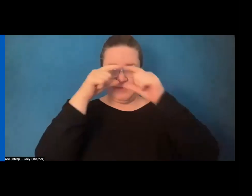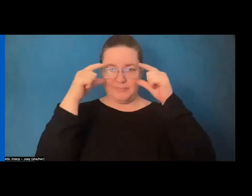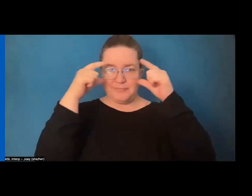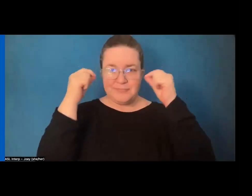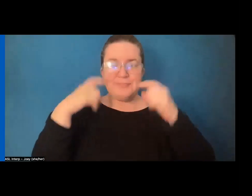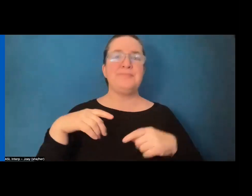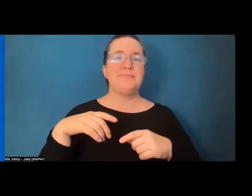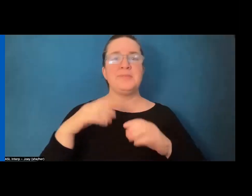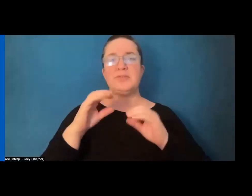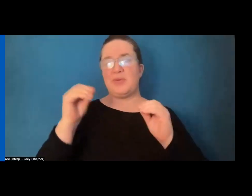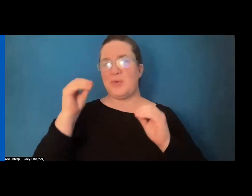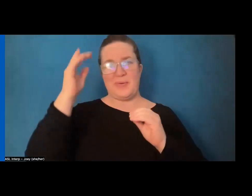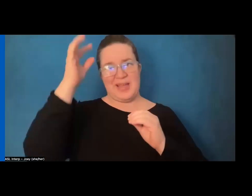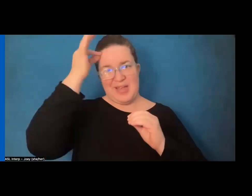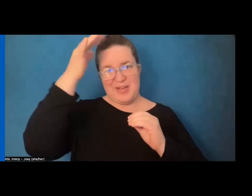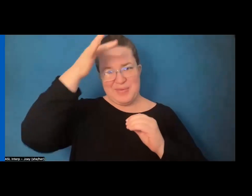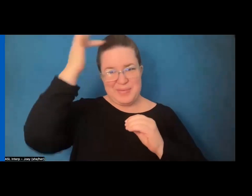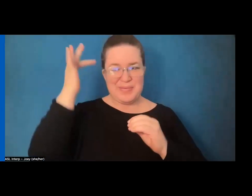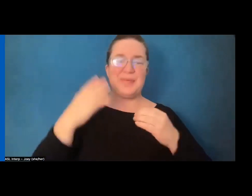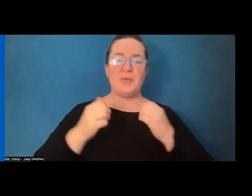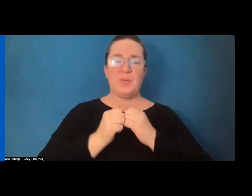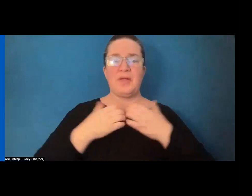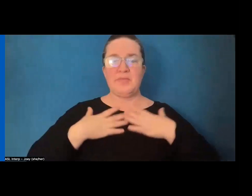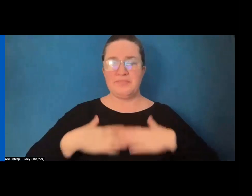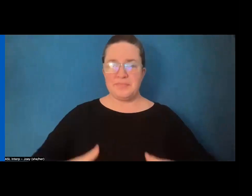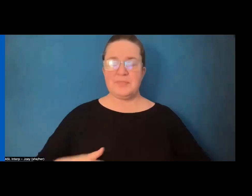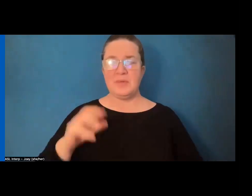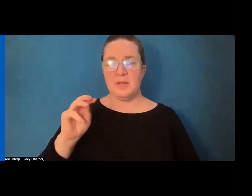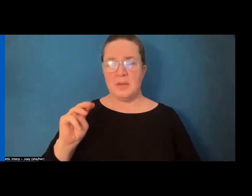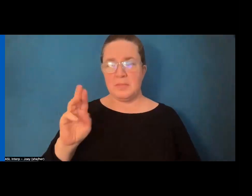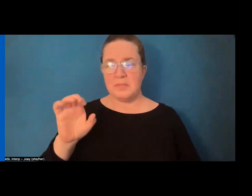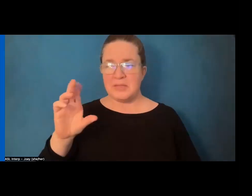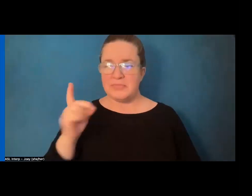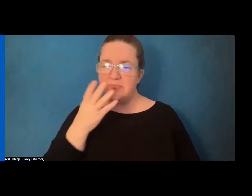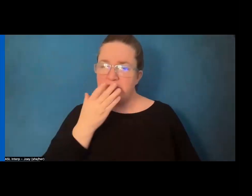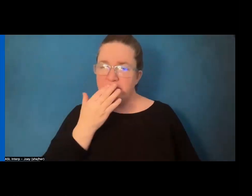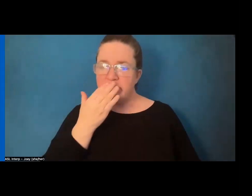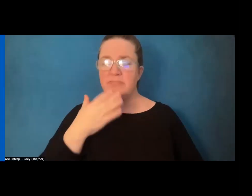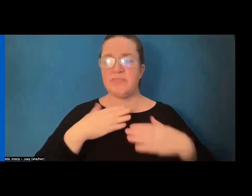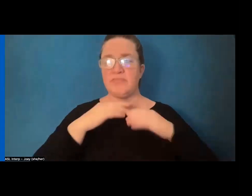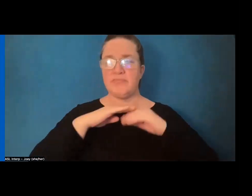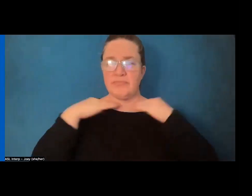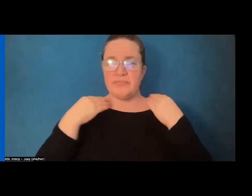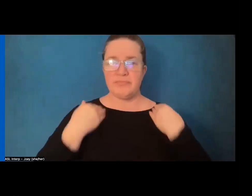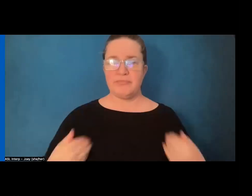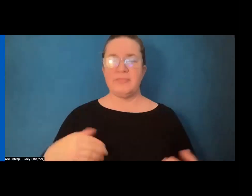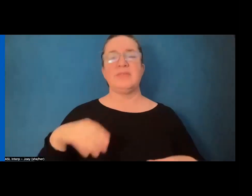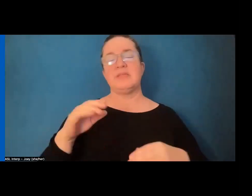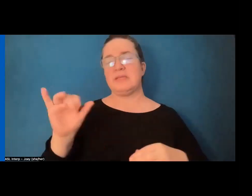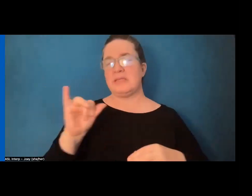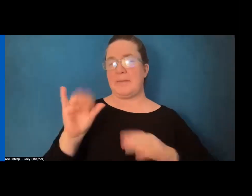of mustardish turtleneck, and sitting in front of the same blue background that Ellen was sitting in front of with Community Accelerator Grant on the